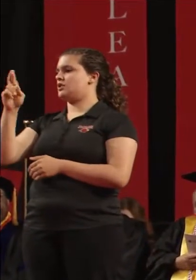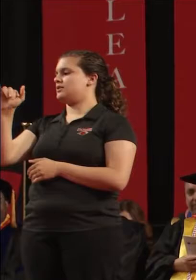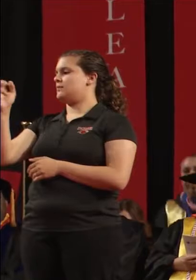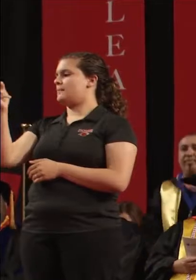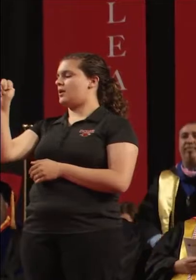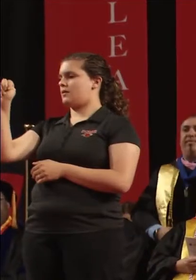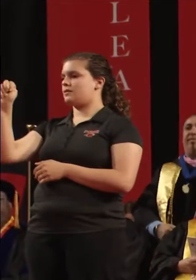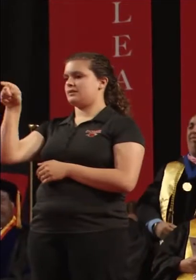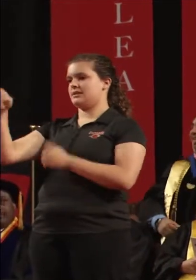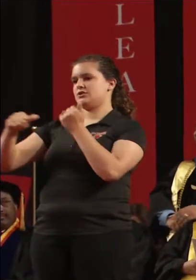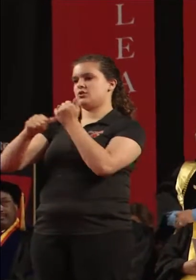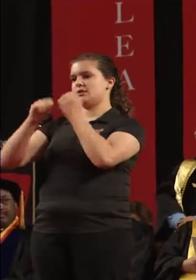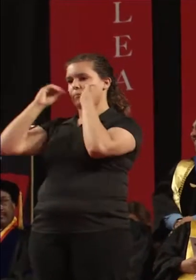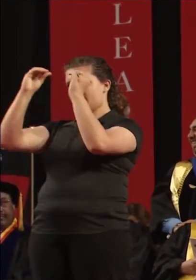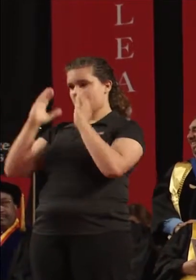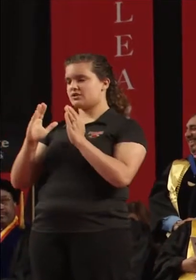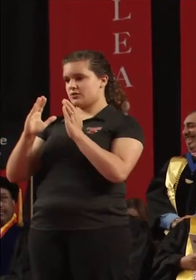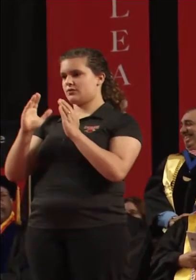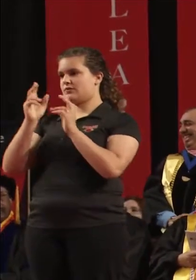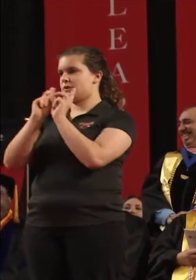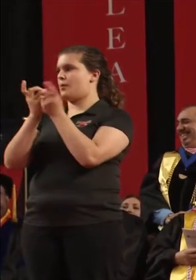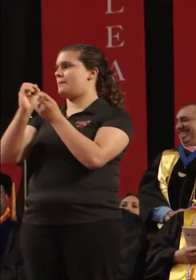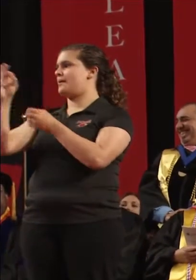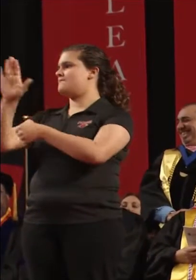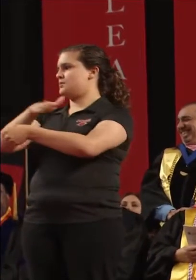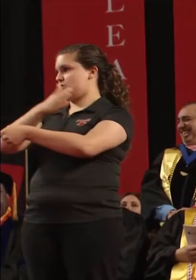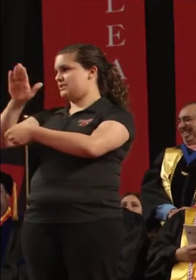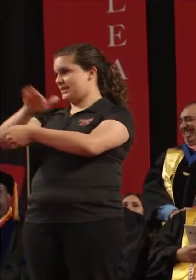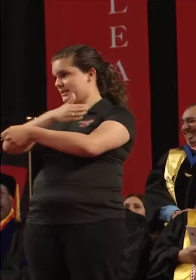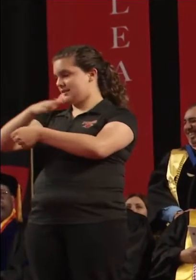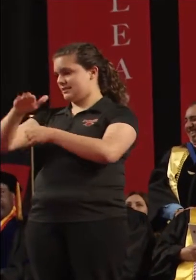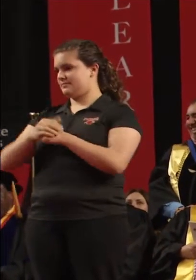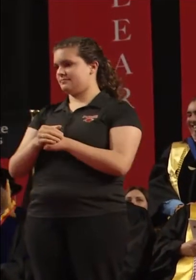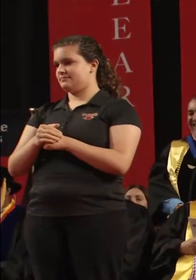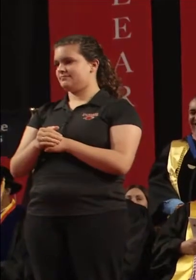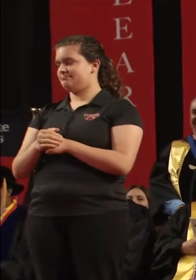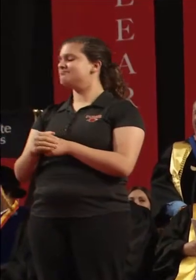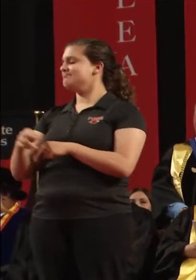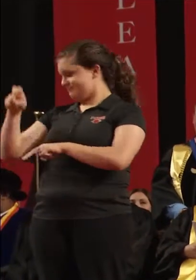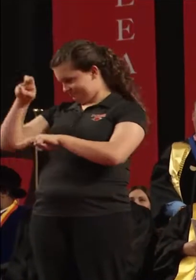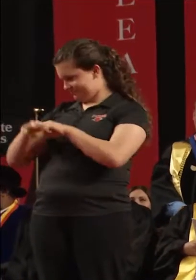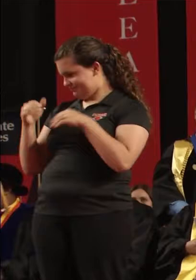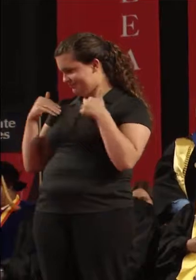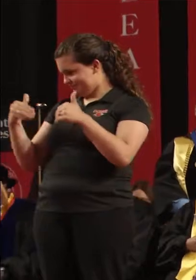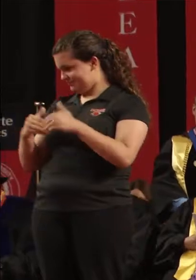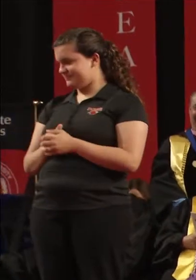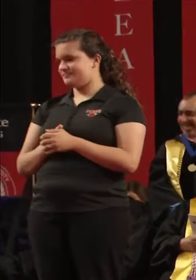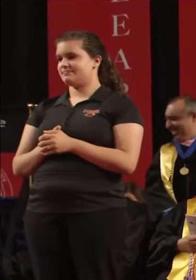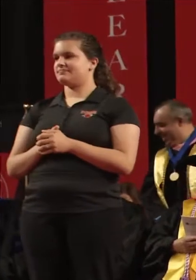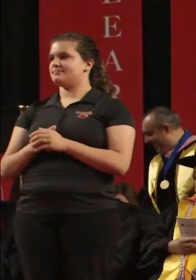Ilban, Associate Professor, Department of Music. Will row 2 please be seated?